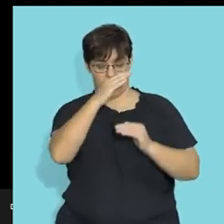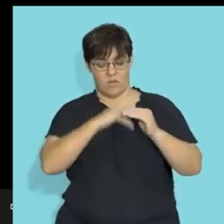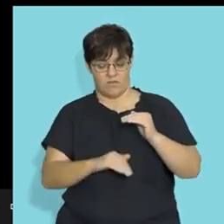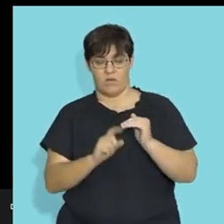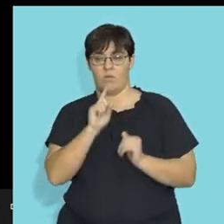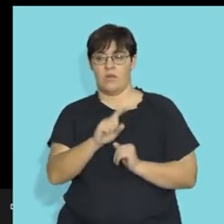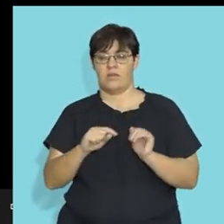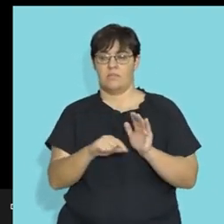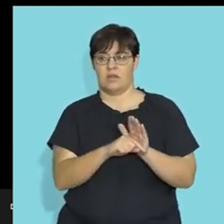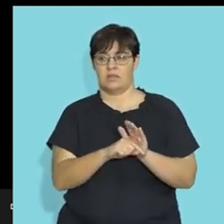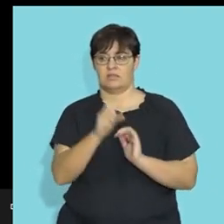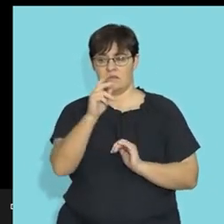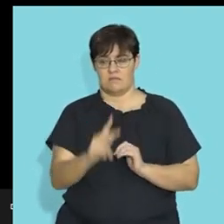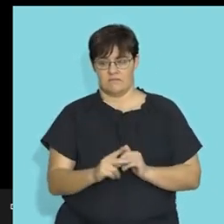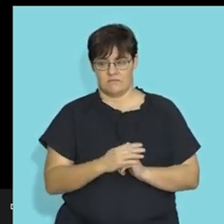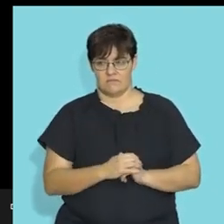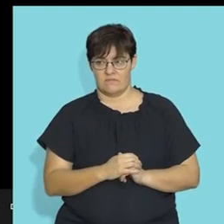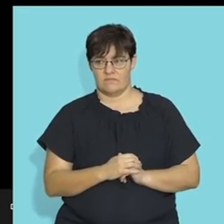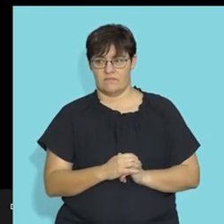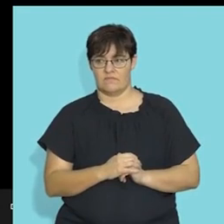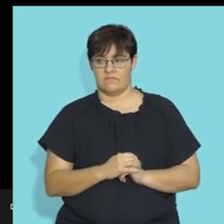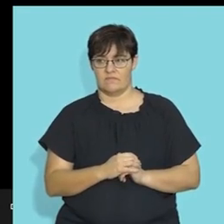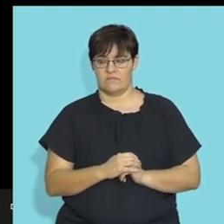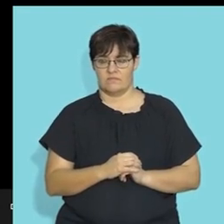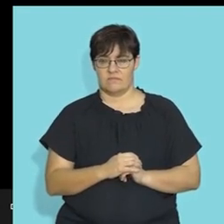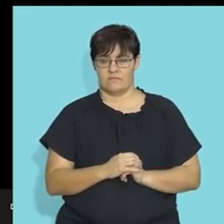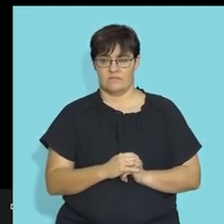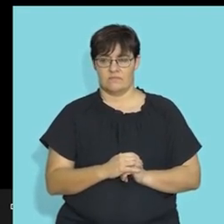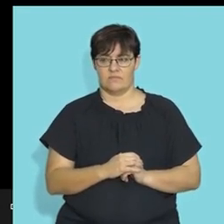all over 1 minus a half.